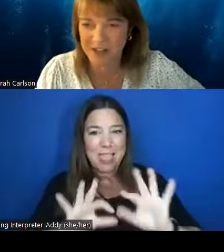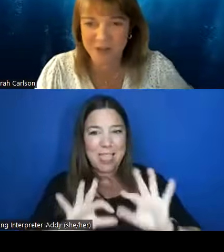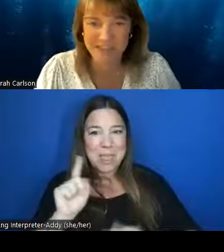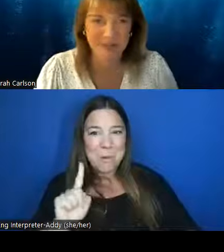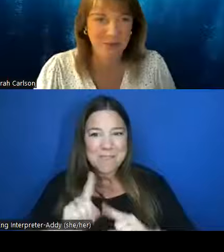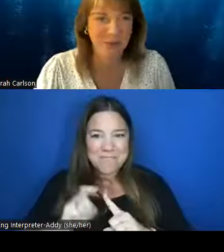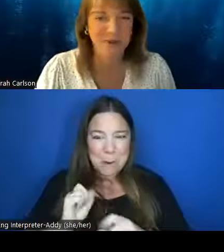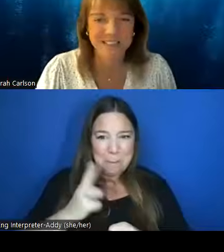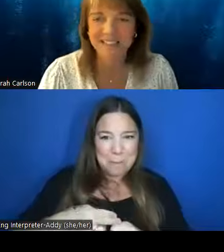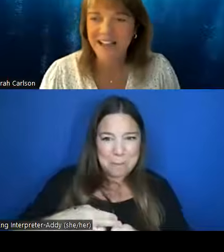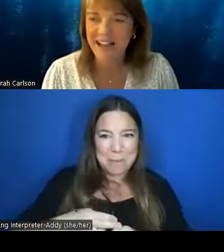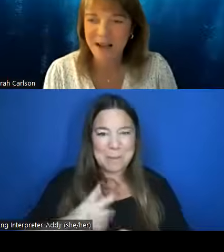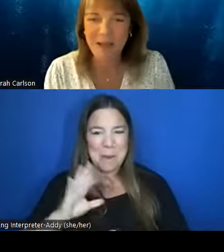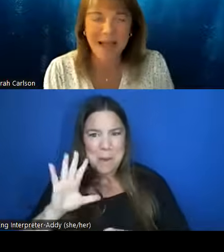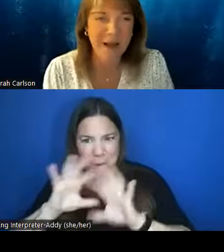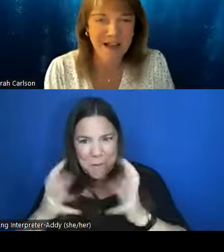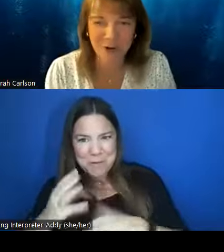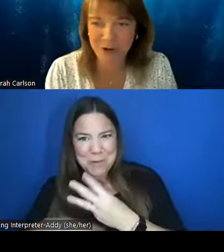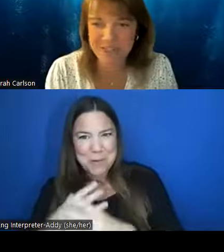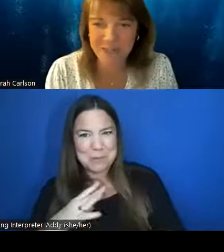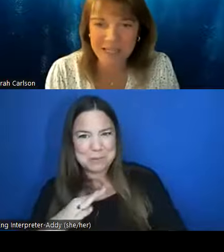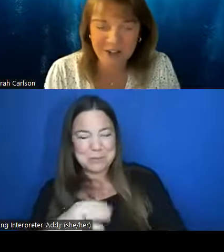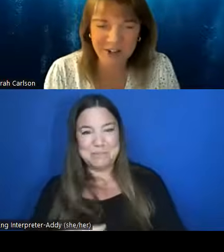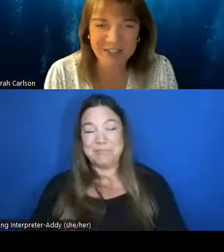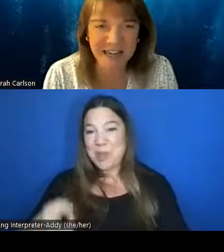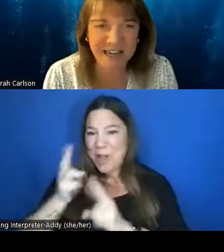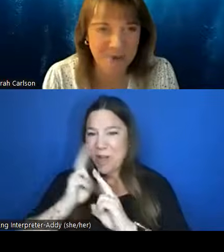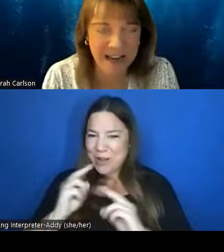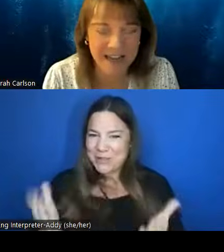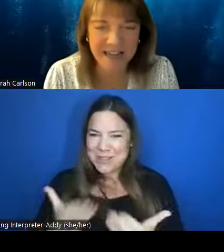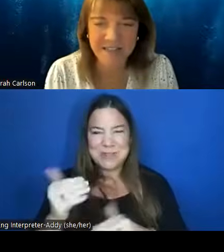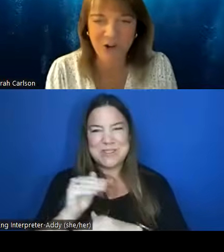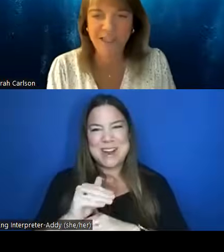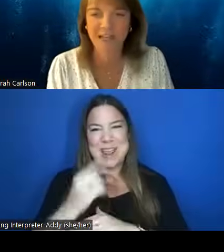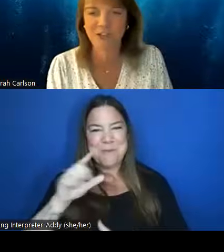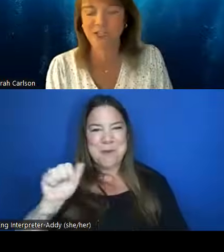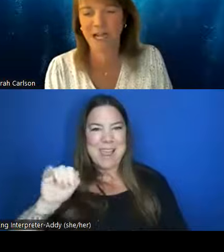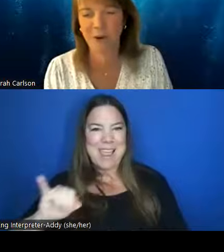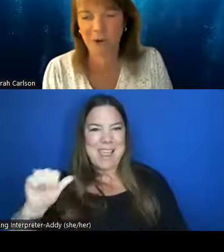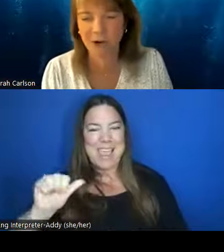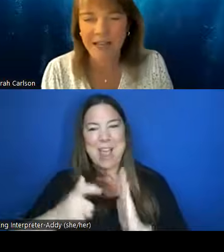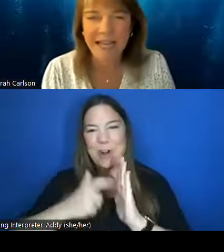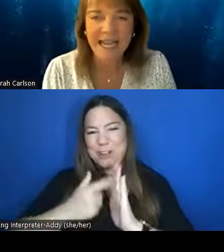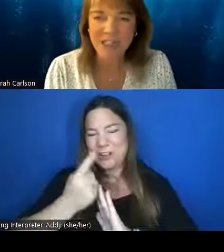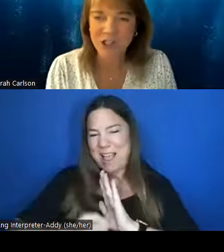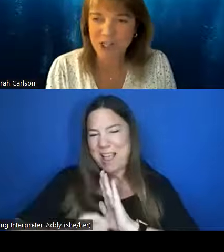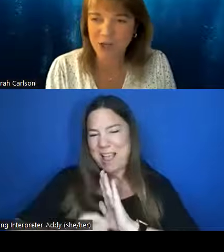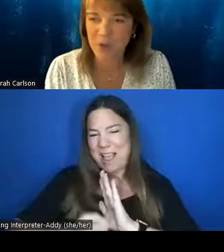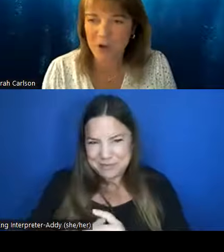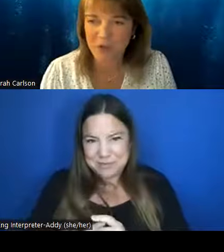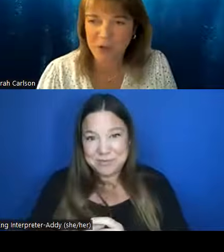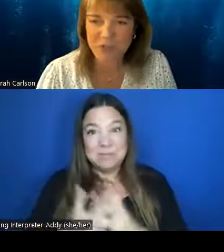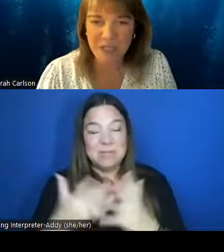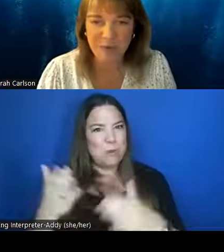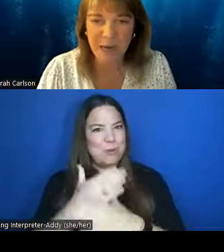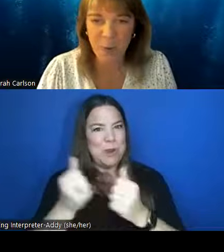of the country and the world. I am honored to be here tonight for AIA's Archaeology Hour and to share with